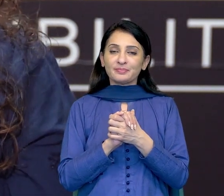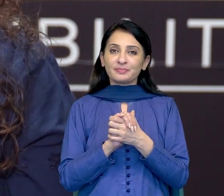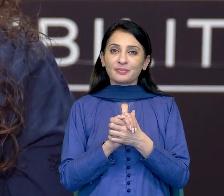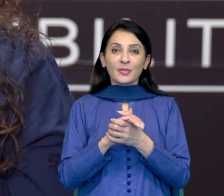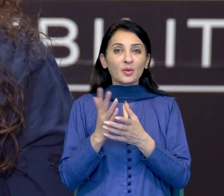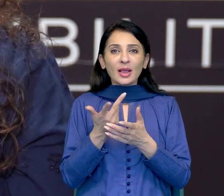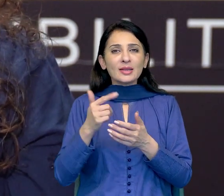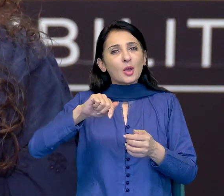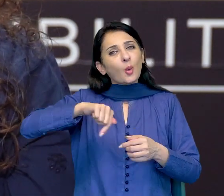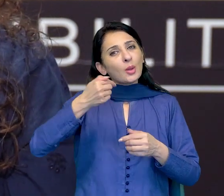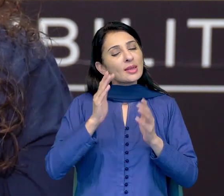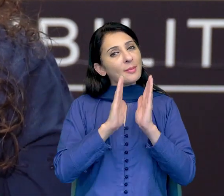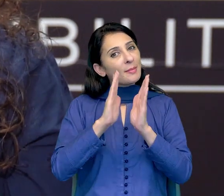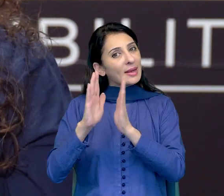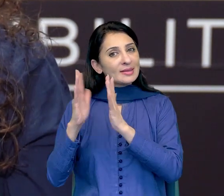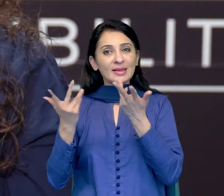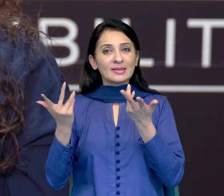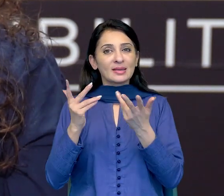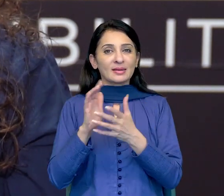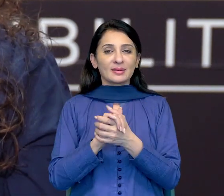lasting effects, and